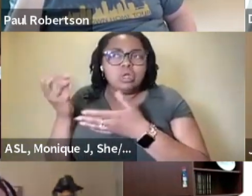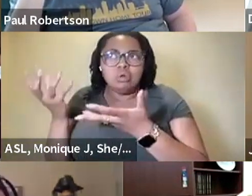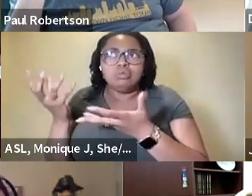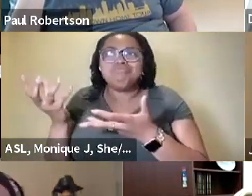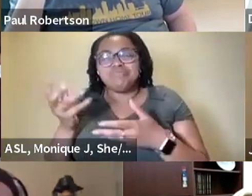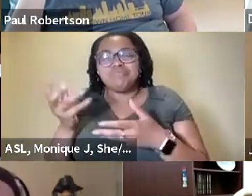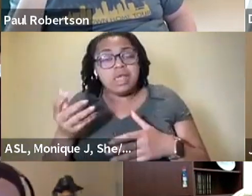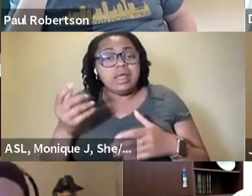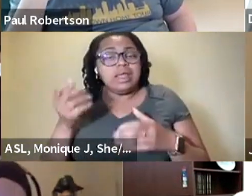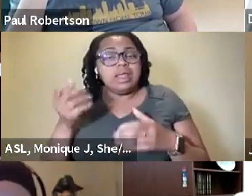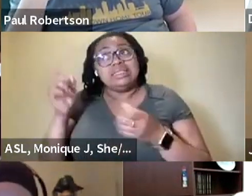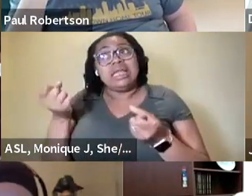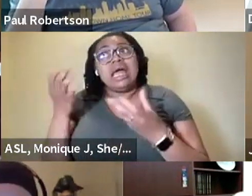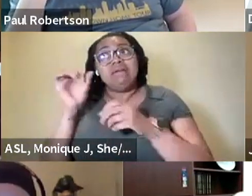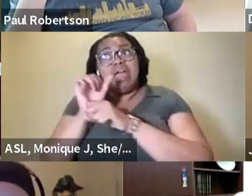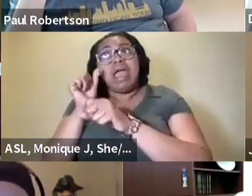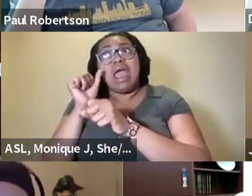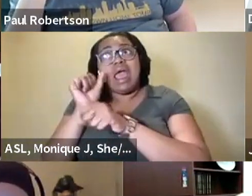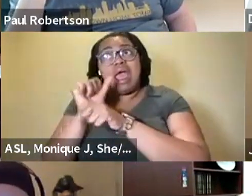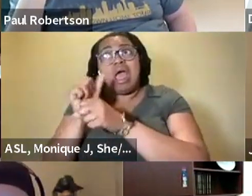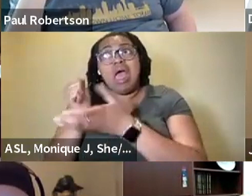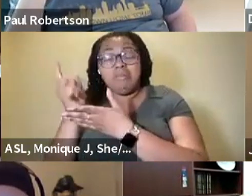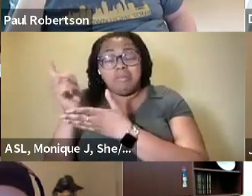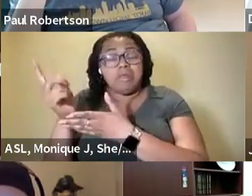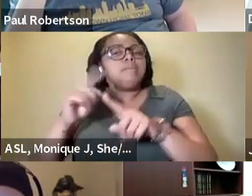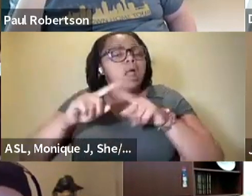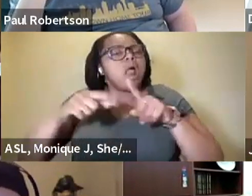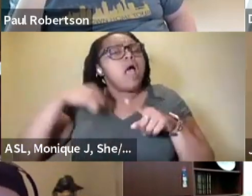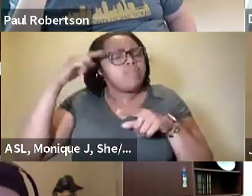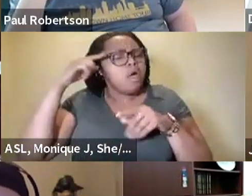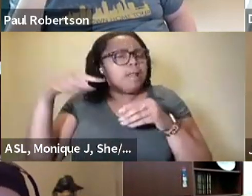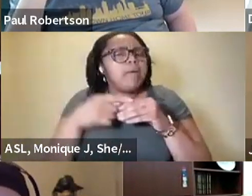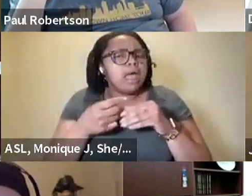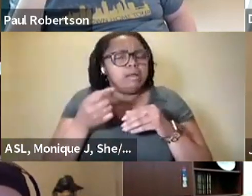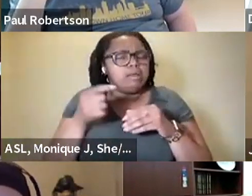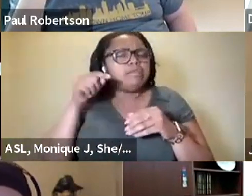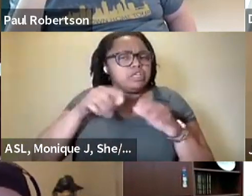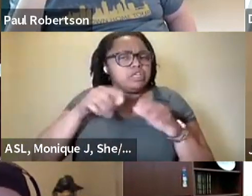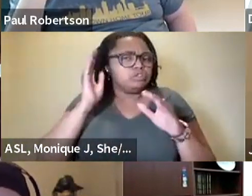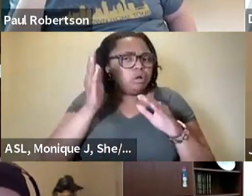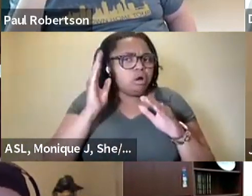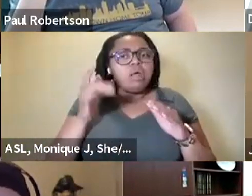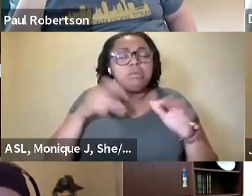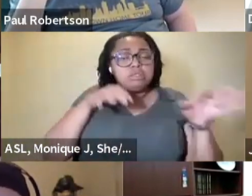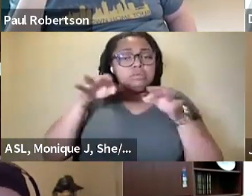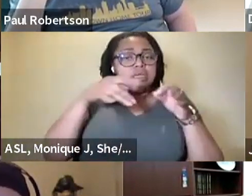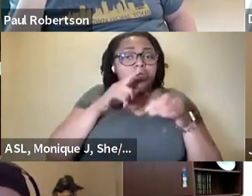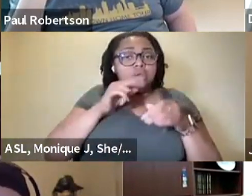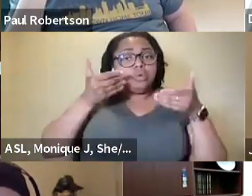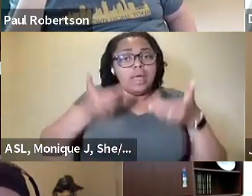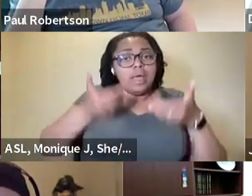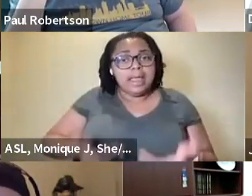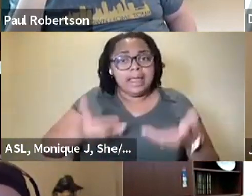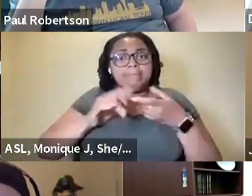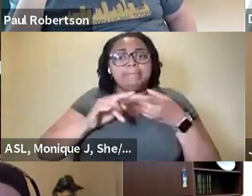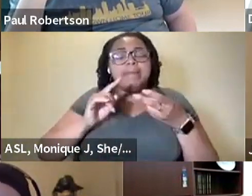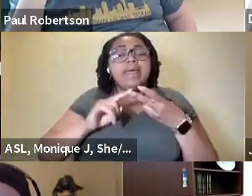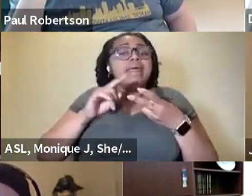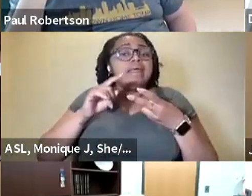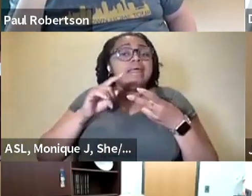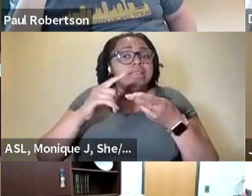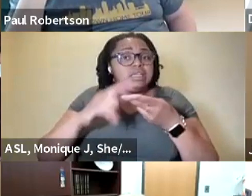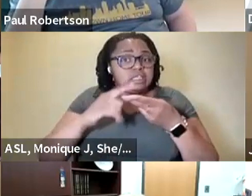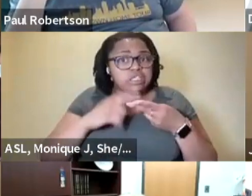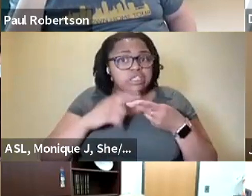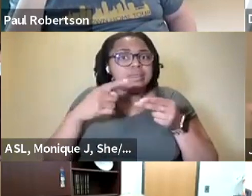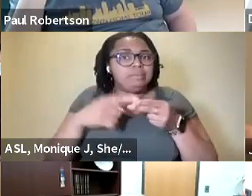is you know, in this little talk, first tell you a bit about myself, then talk to you about some things that